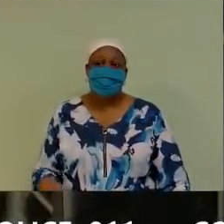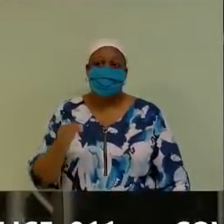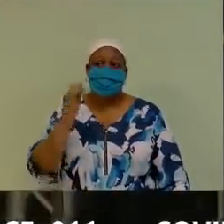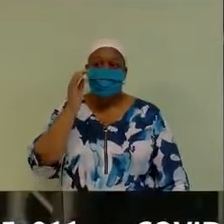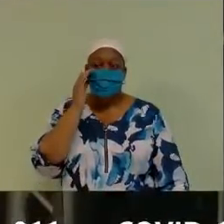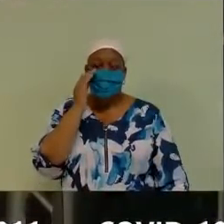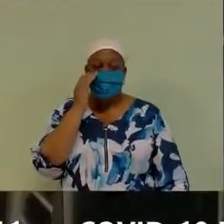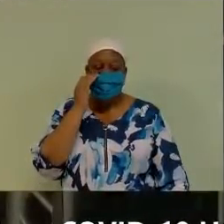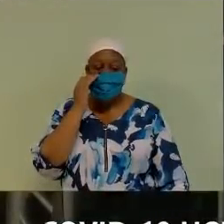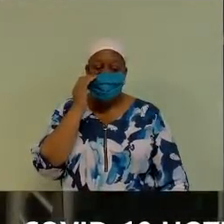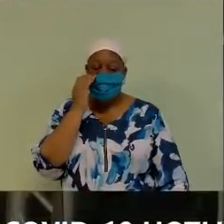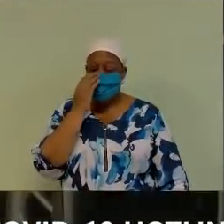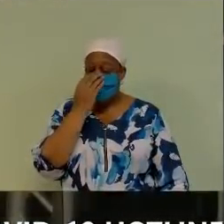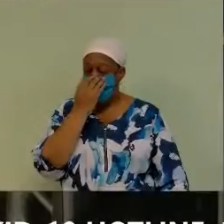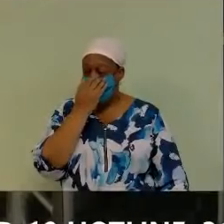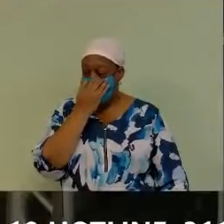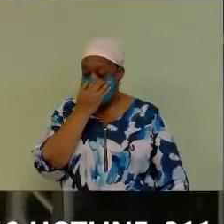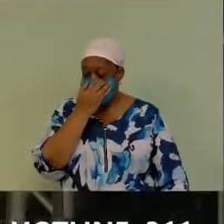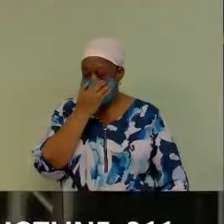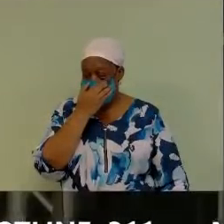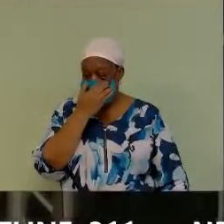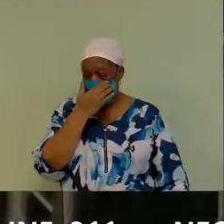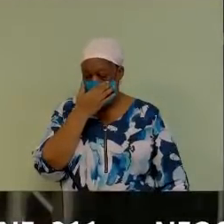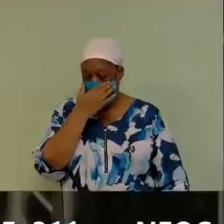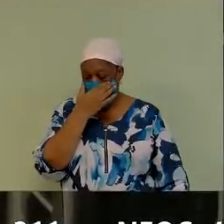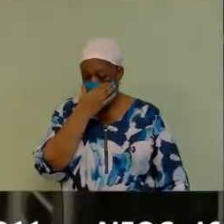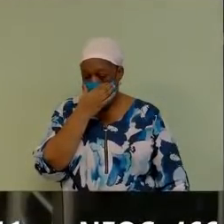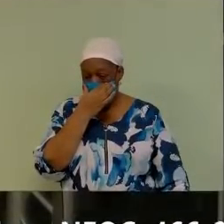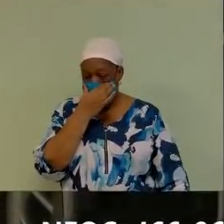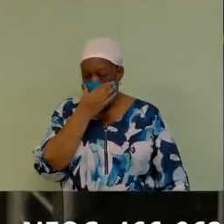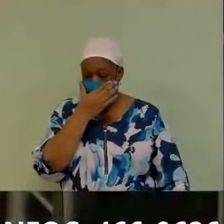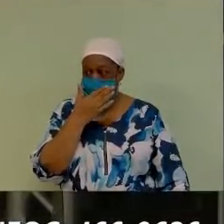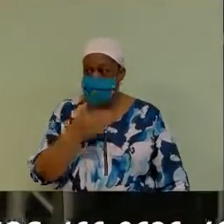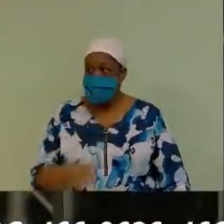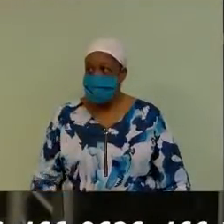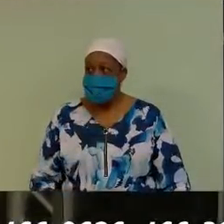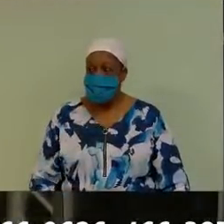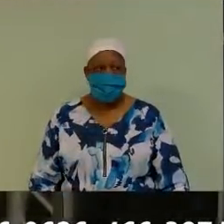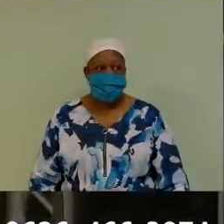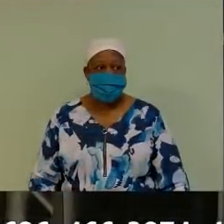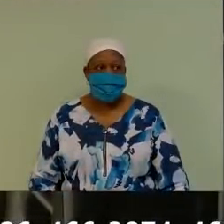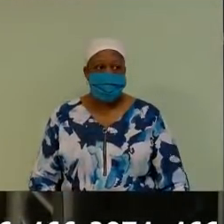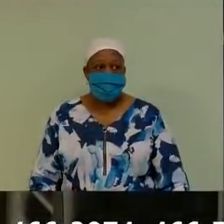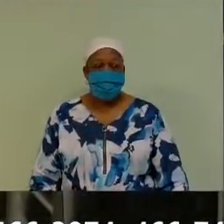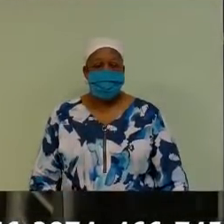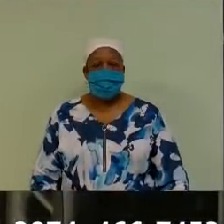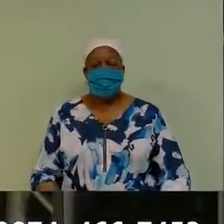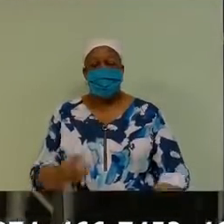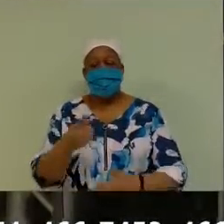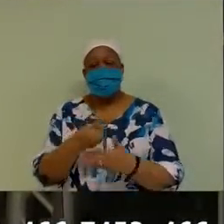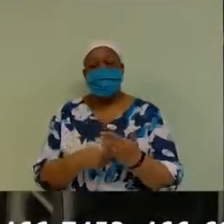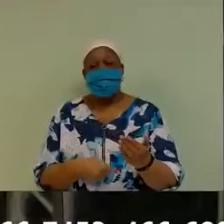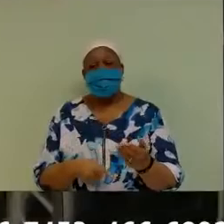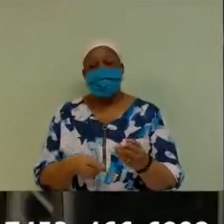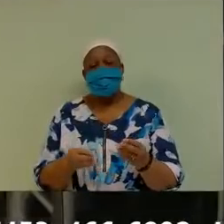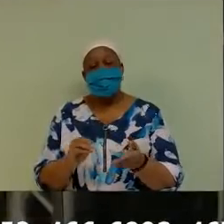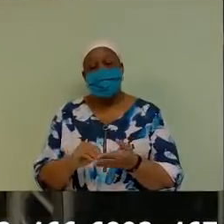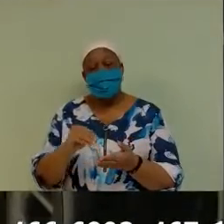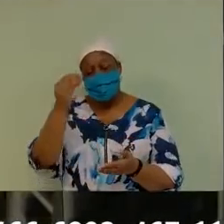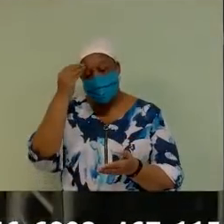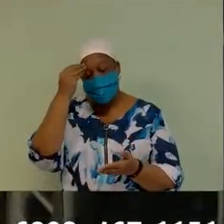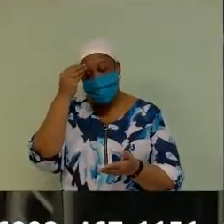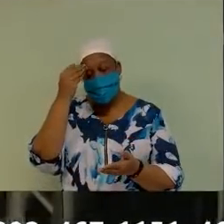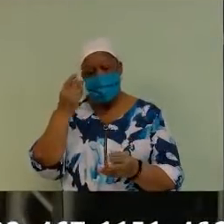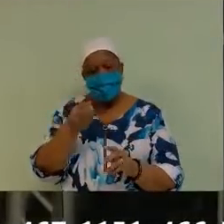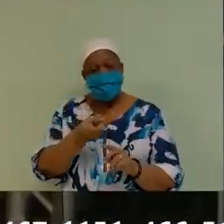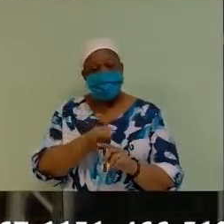What have we learned from the successful handling of the coronavirus crisis in New